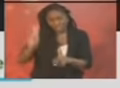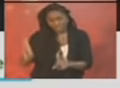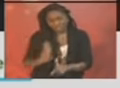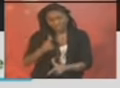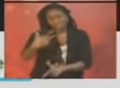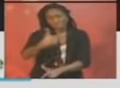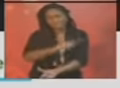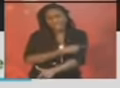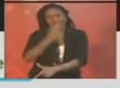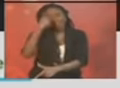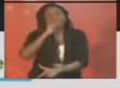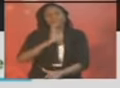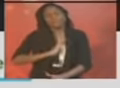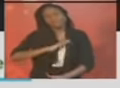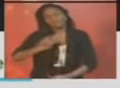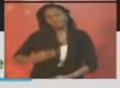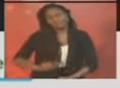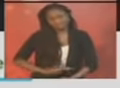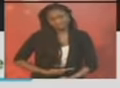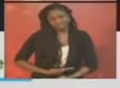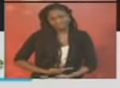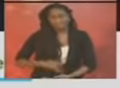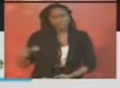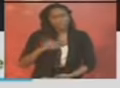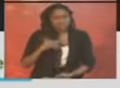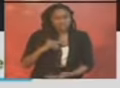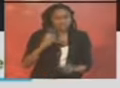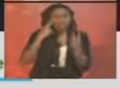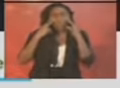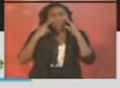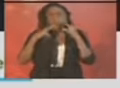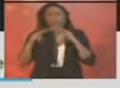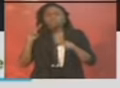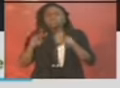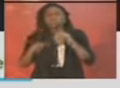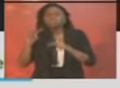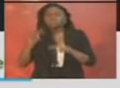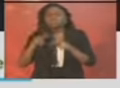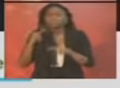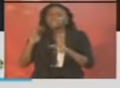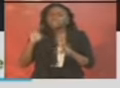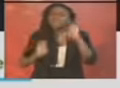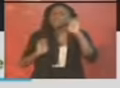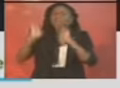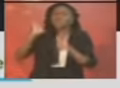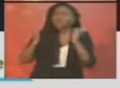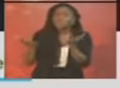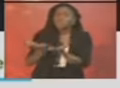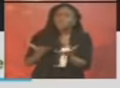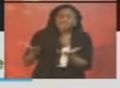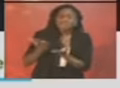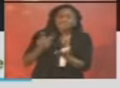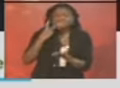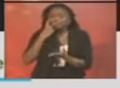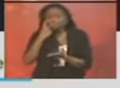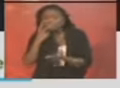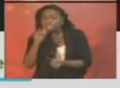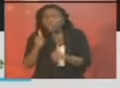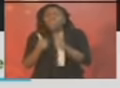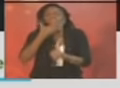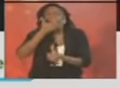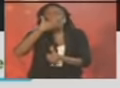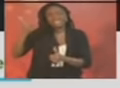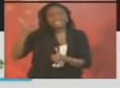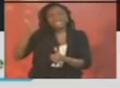our own country's situational analysis, which may differ from many others in the world. In simple